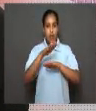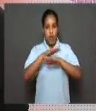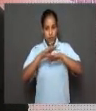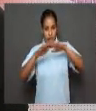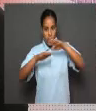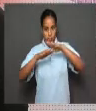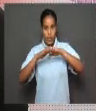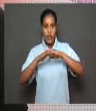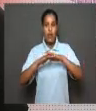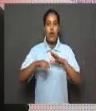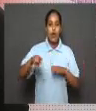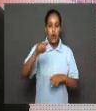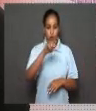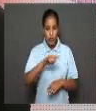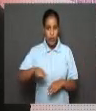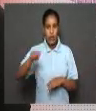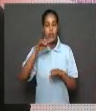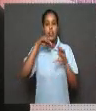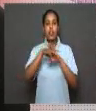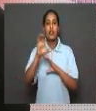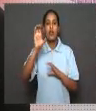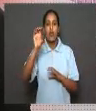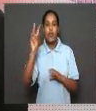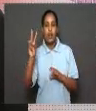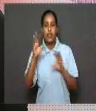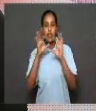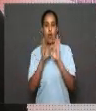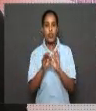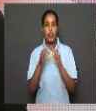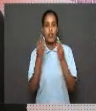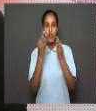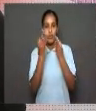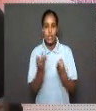of orbitals in covalent bond formation.